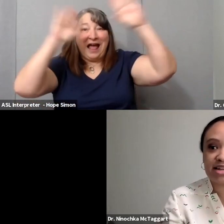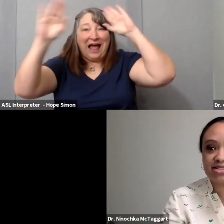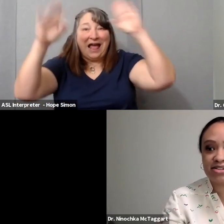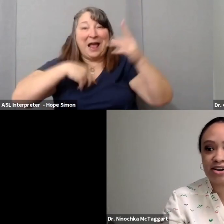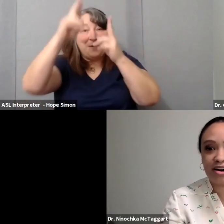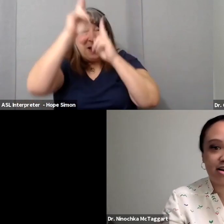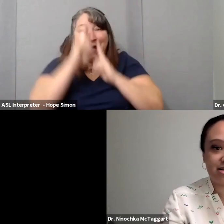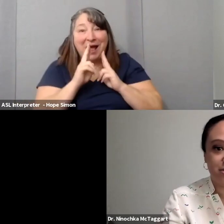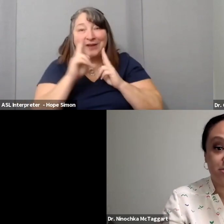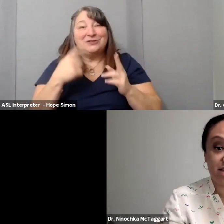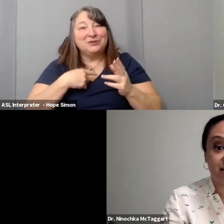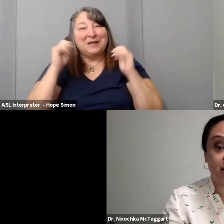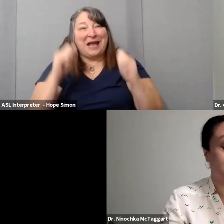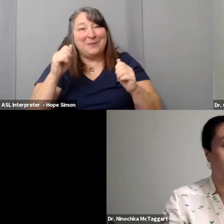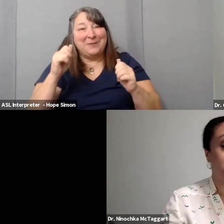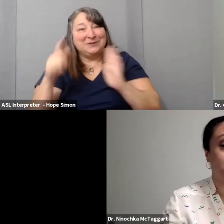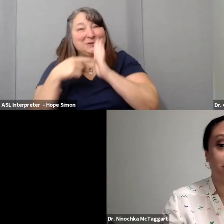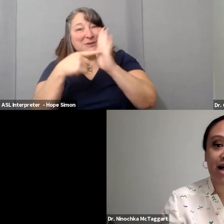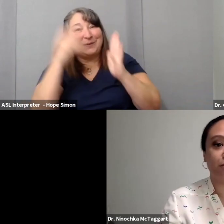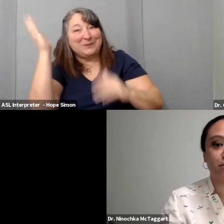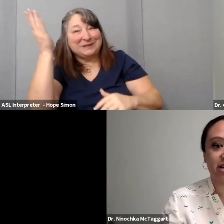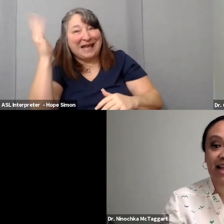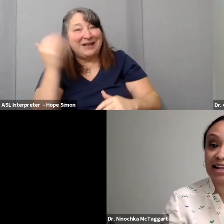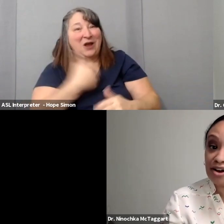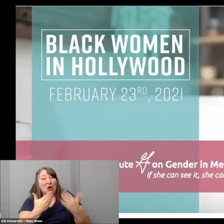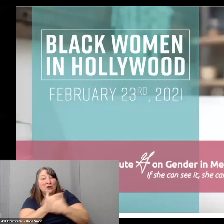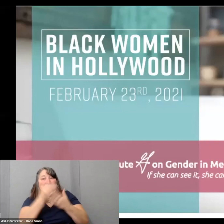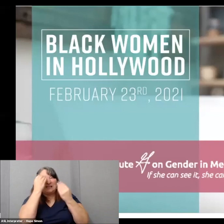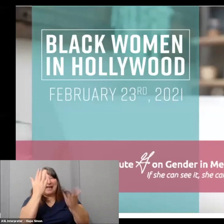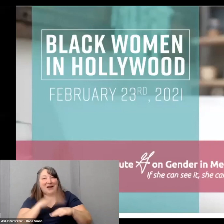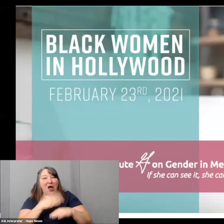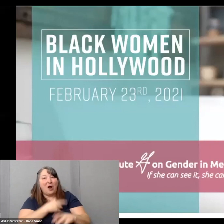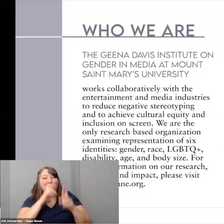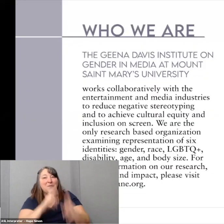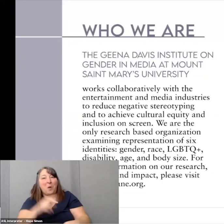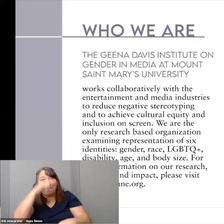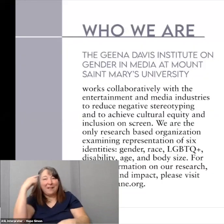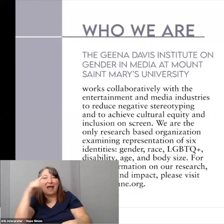able to present our new data on our report, Black Women in Hollywood.